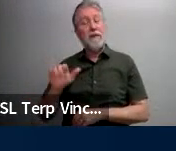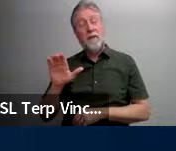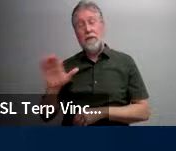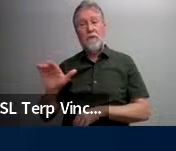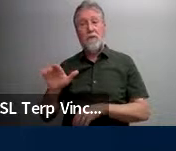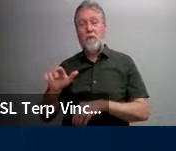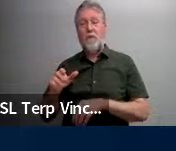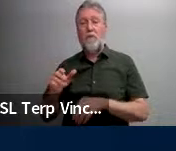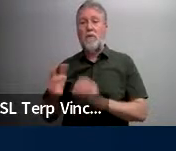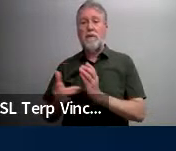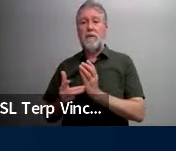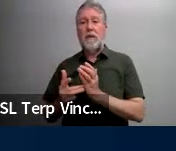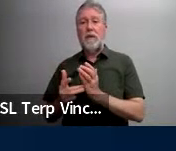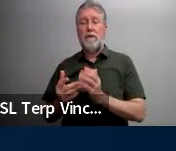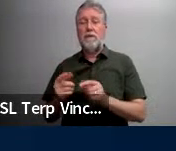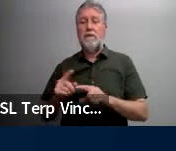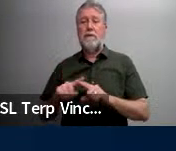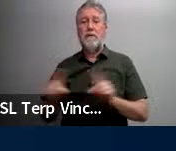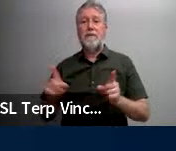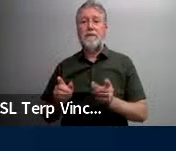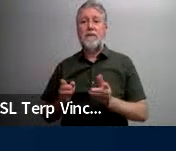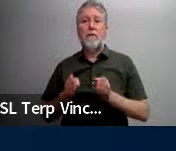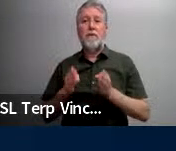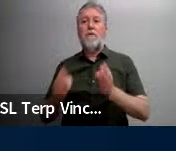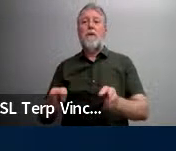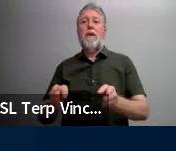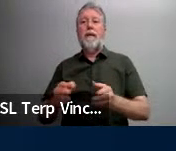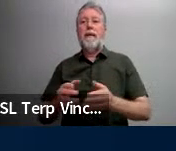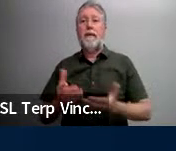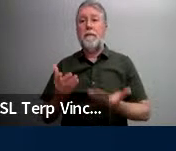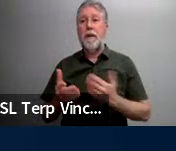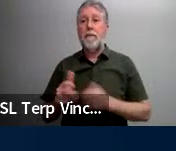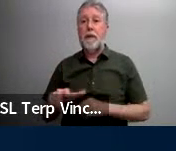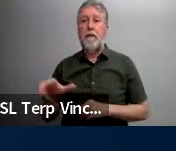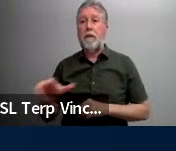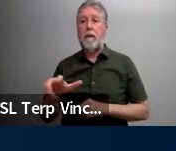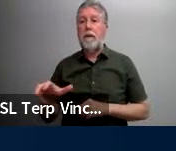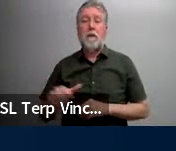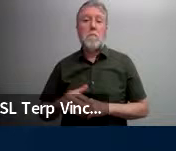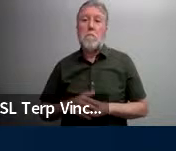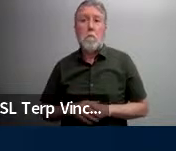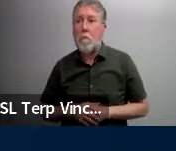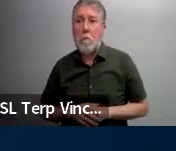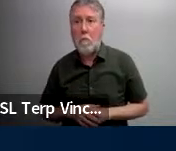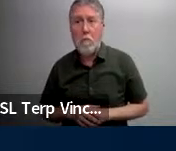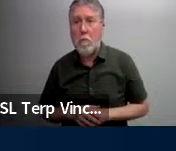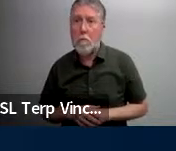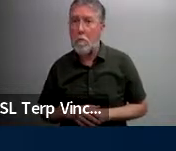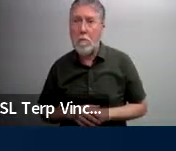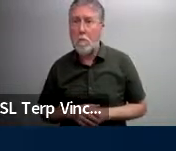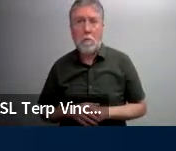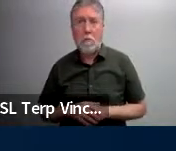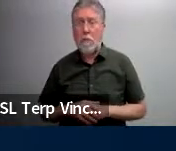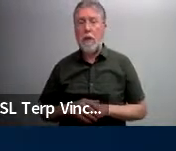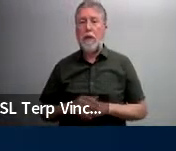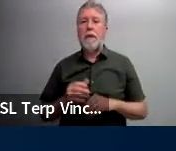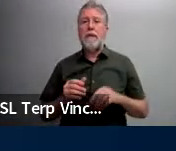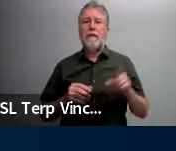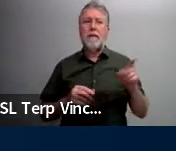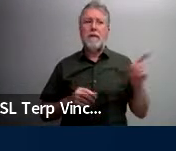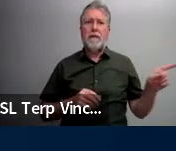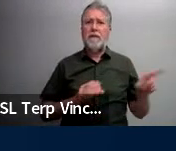ways using these input systems for their computer differently. And so this monitoring